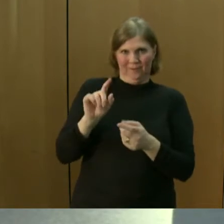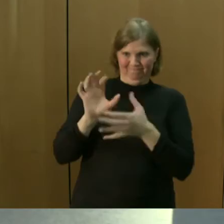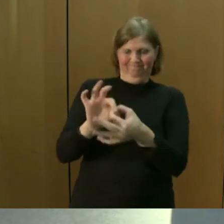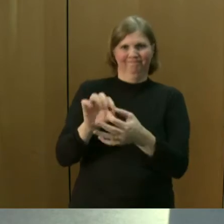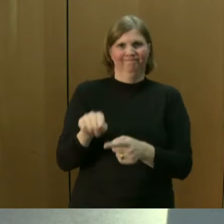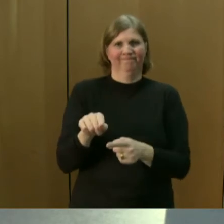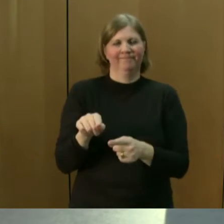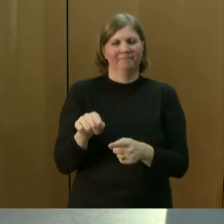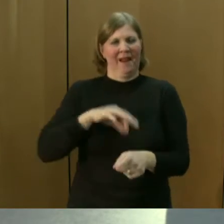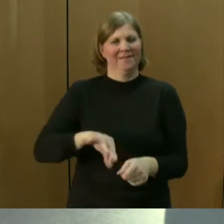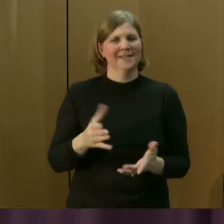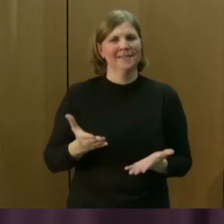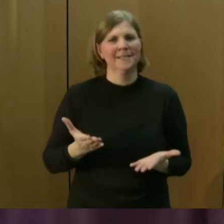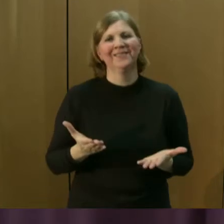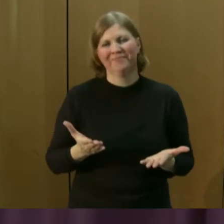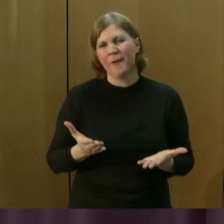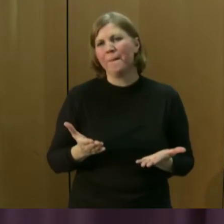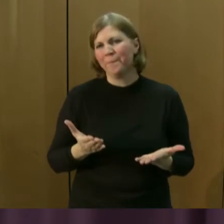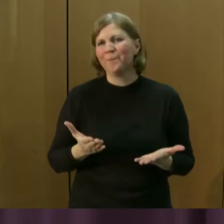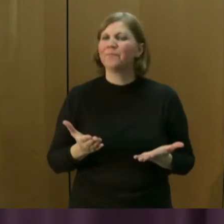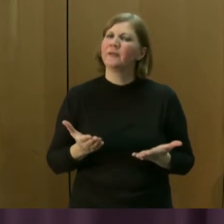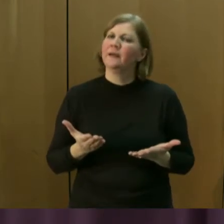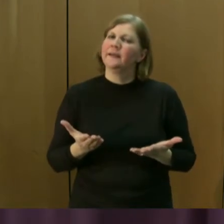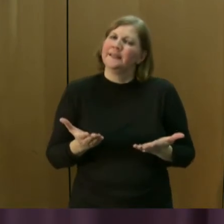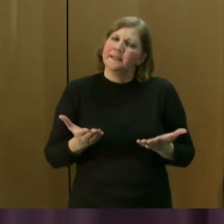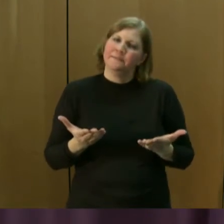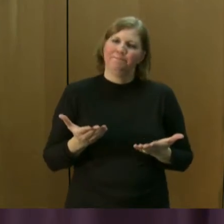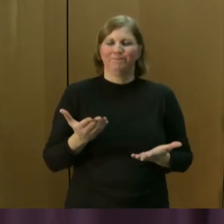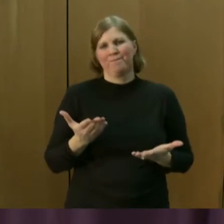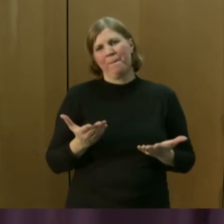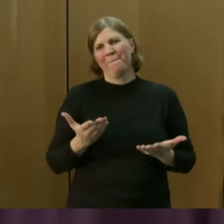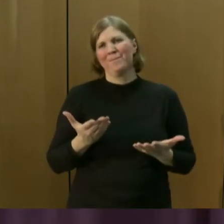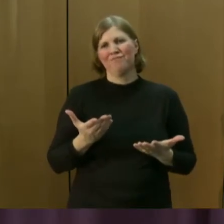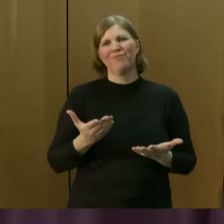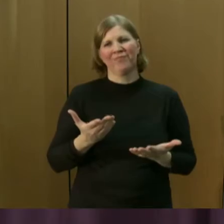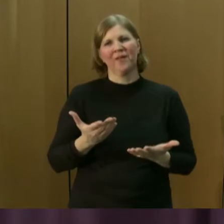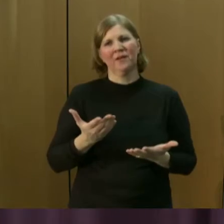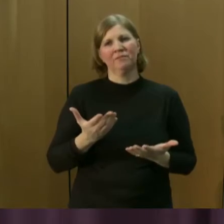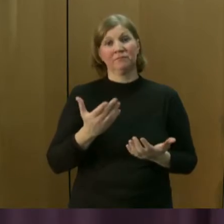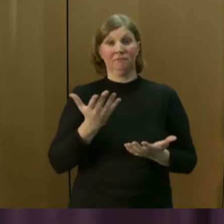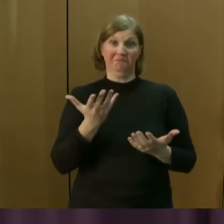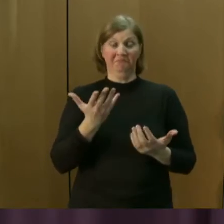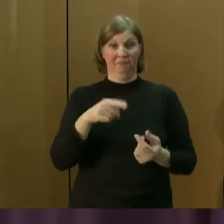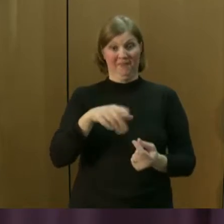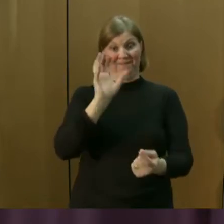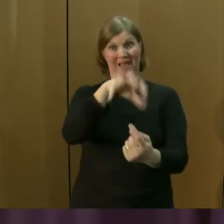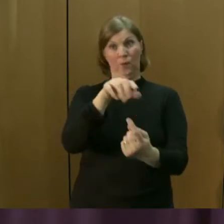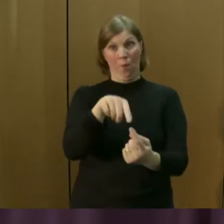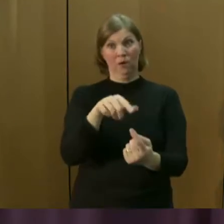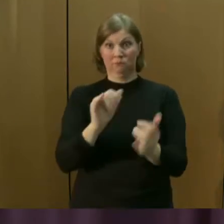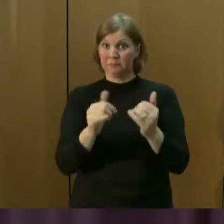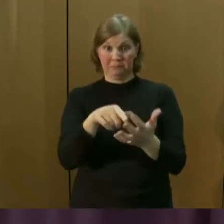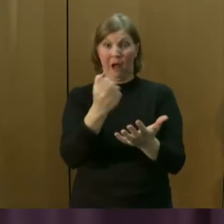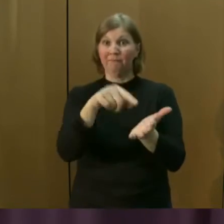It depends quite often on what sponsor a venue itself has, whether or not there's going to be any conflicts. So, for example, if your